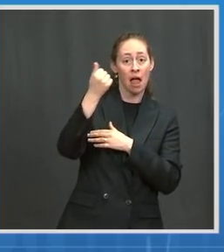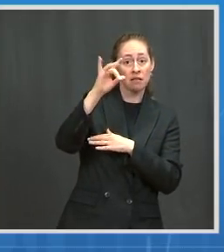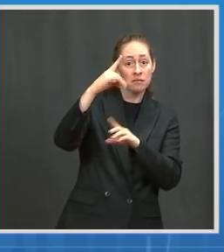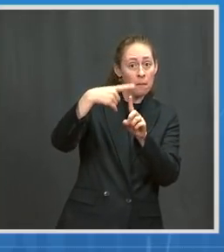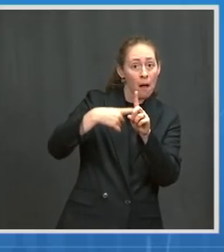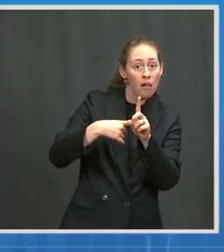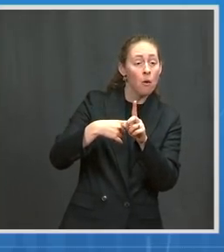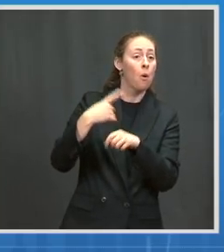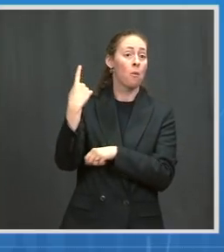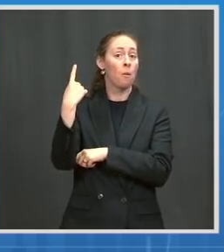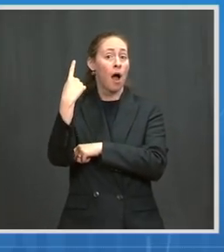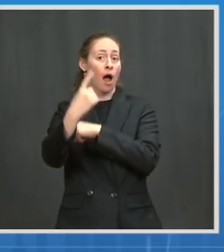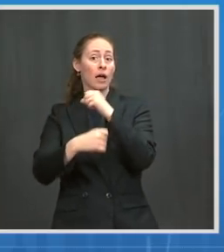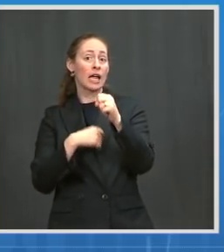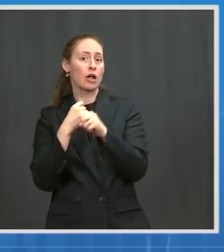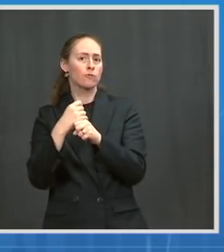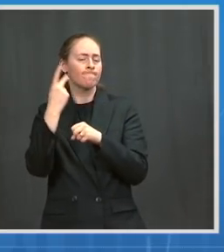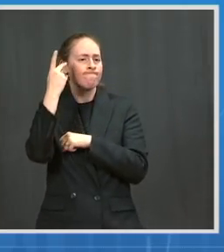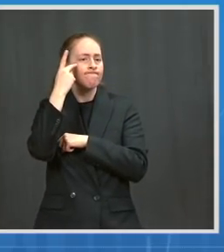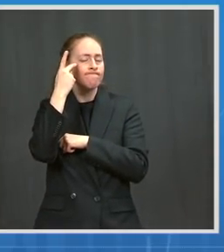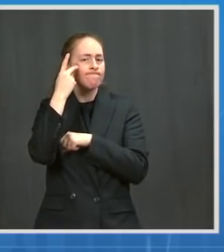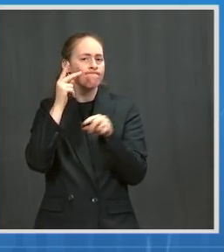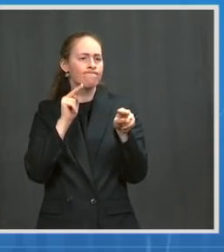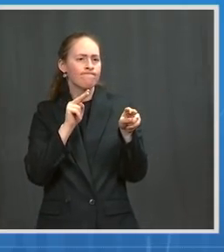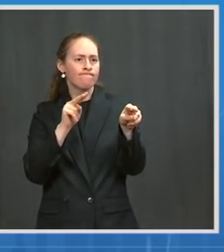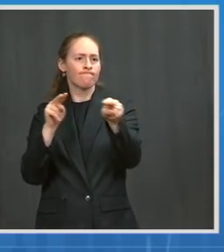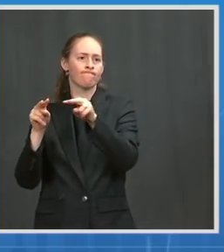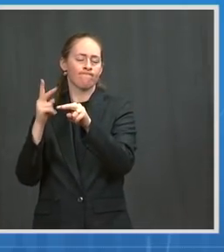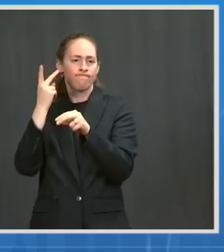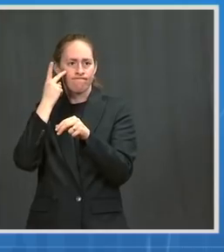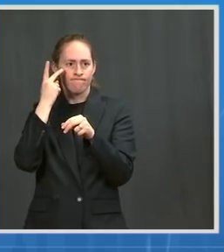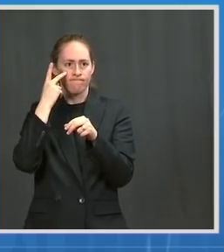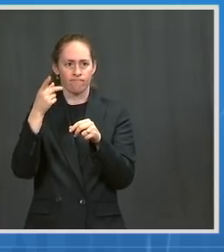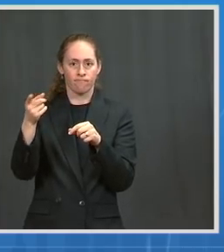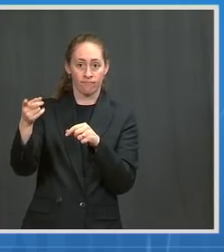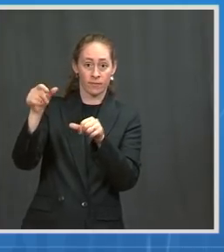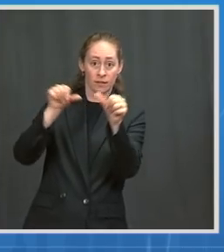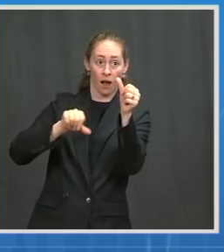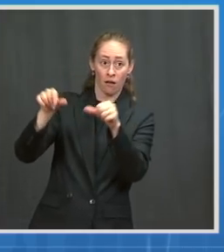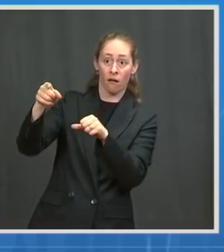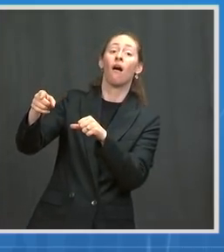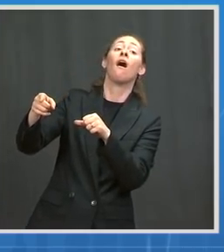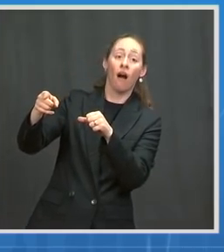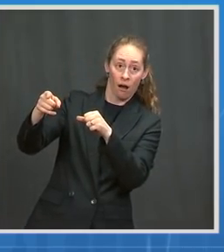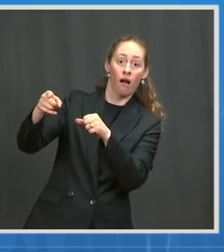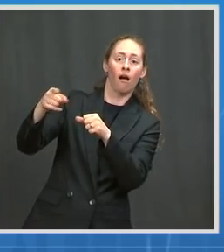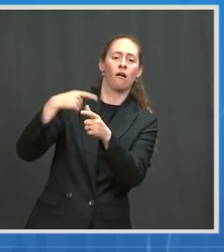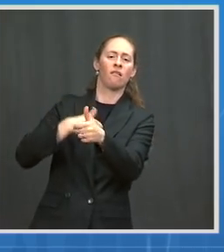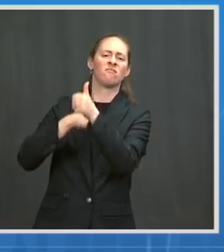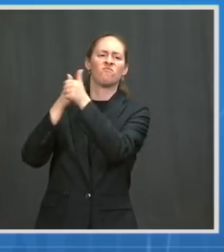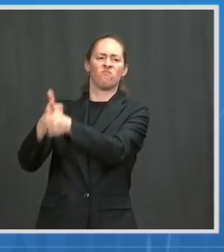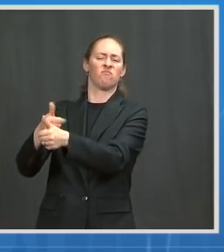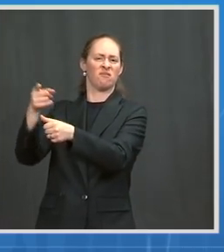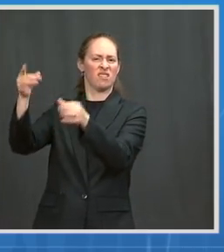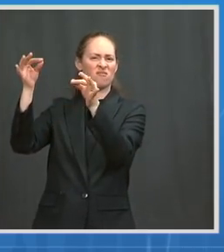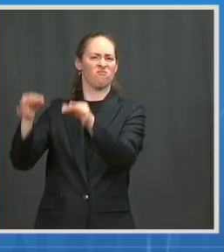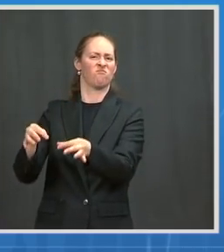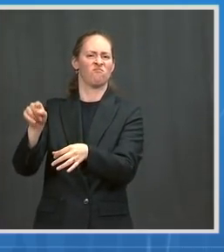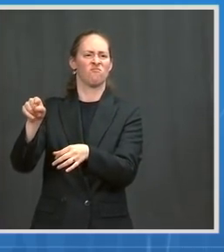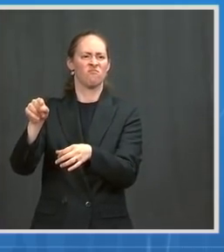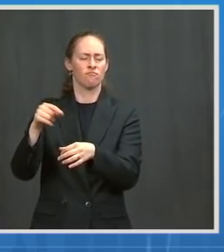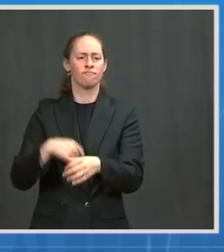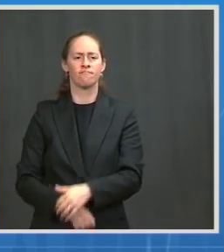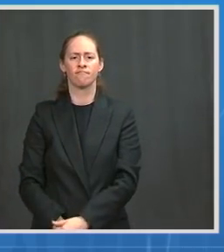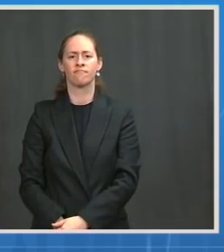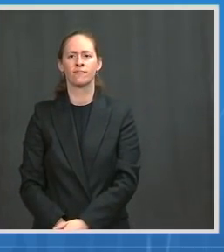to follow it, and we will act according to the information that we get from the parameters that I just mentioned. So